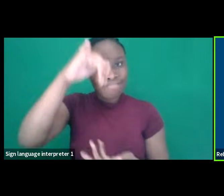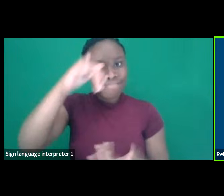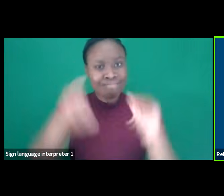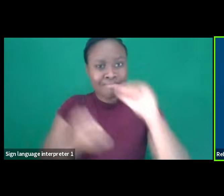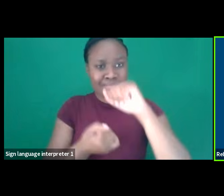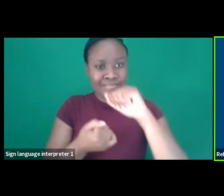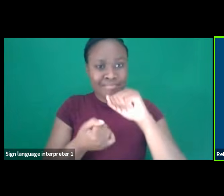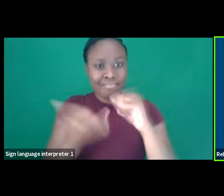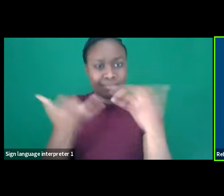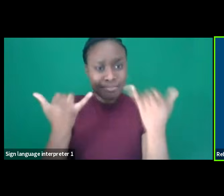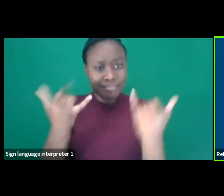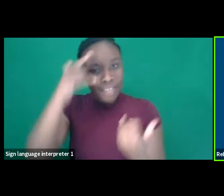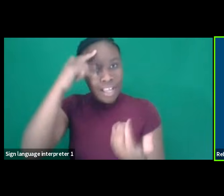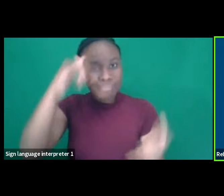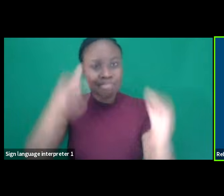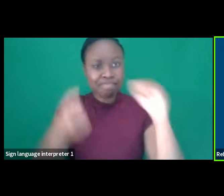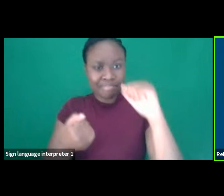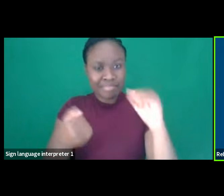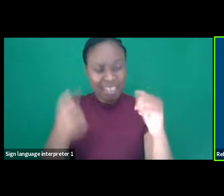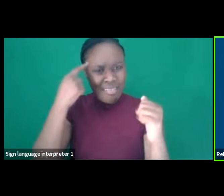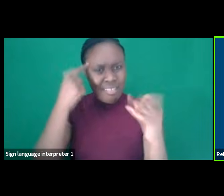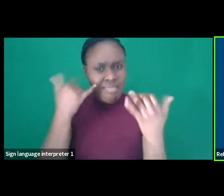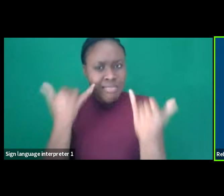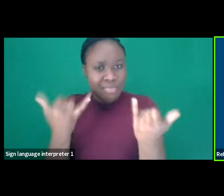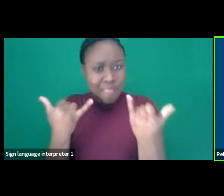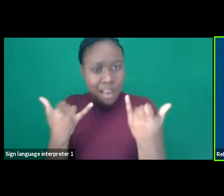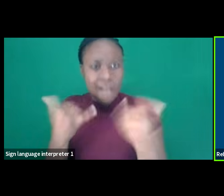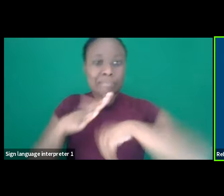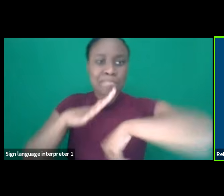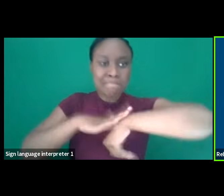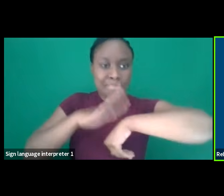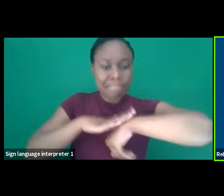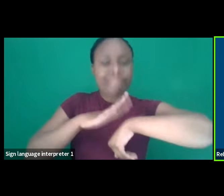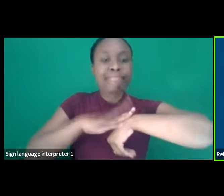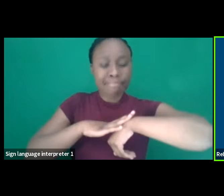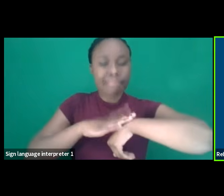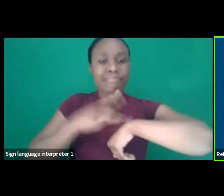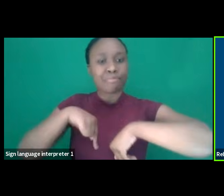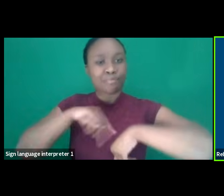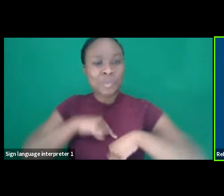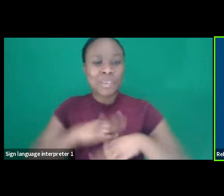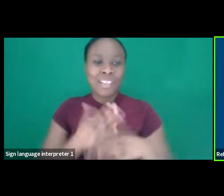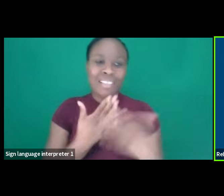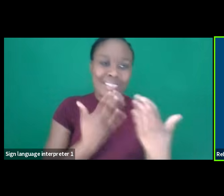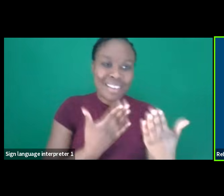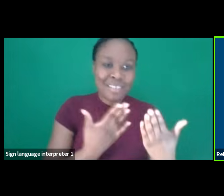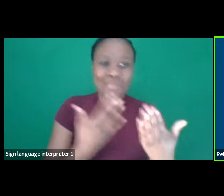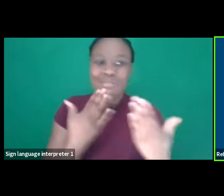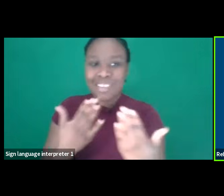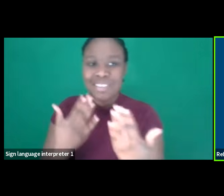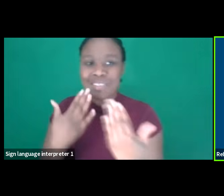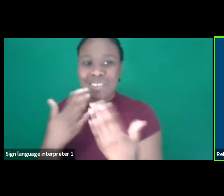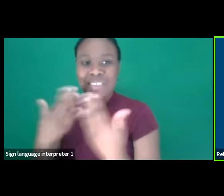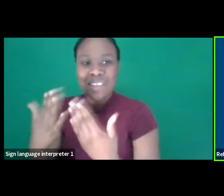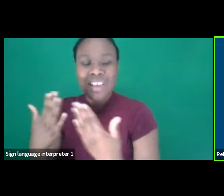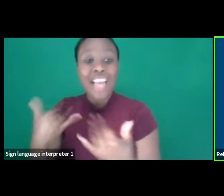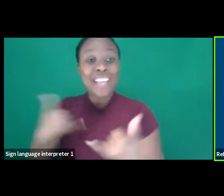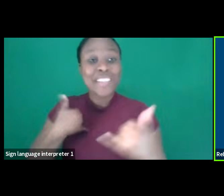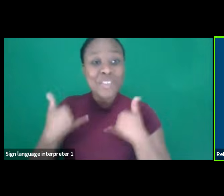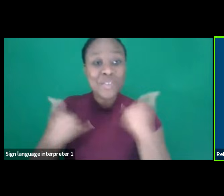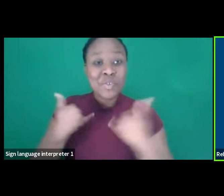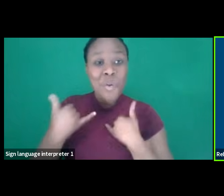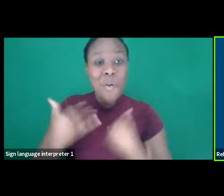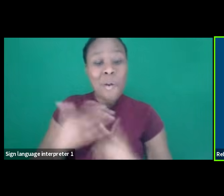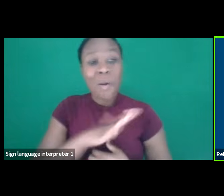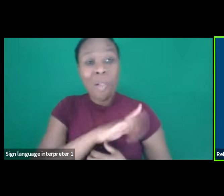session, and by now we are at the point where we may thank you and have a long weekend,